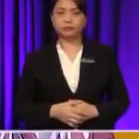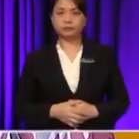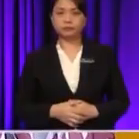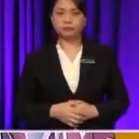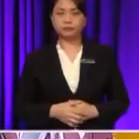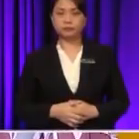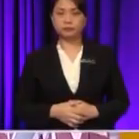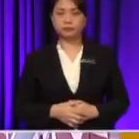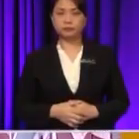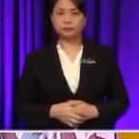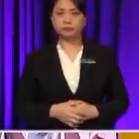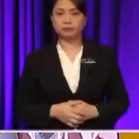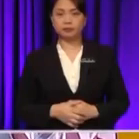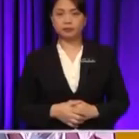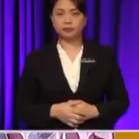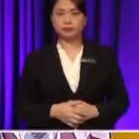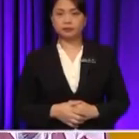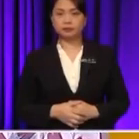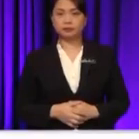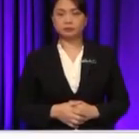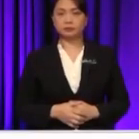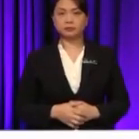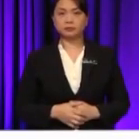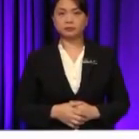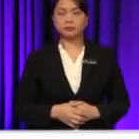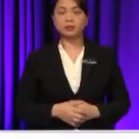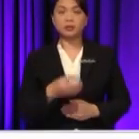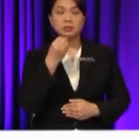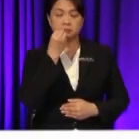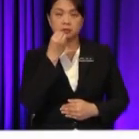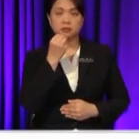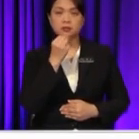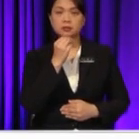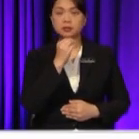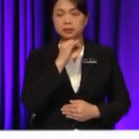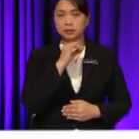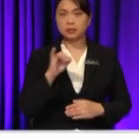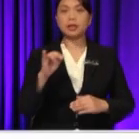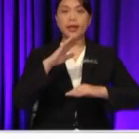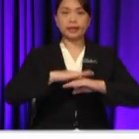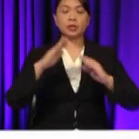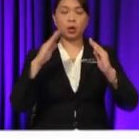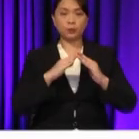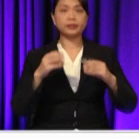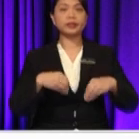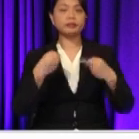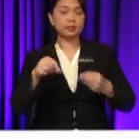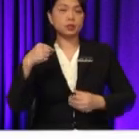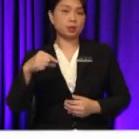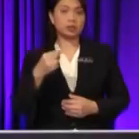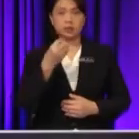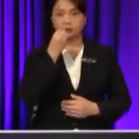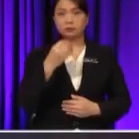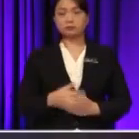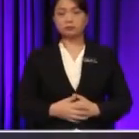point, so eating at home give us better taste and quality food. That's debatable. Okay, why don't we ask our